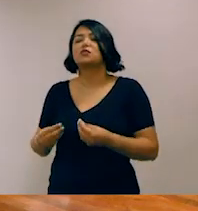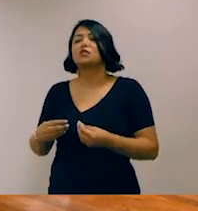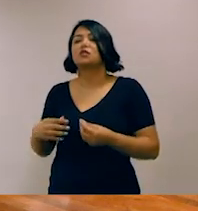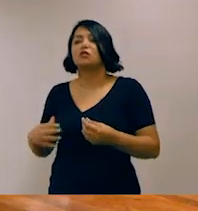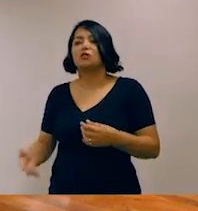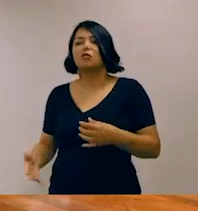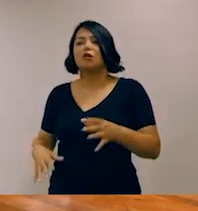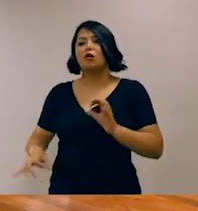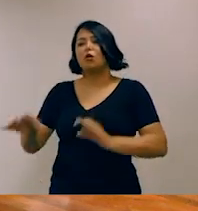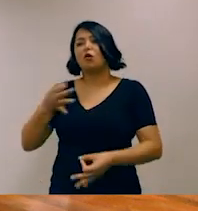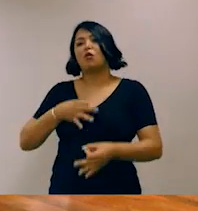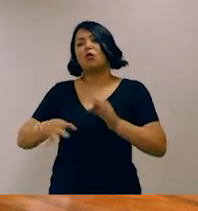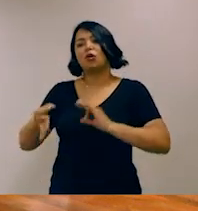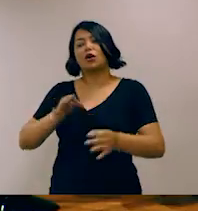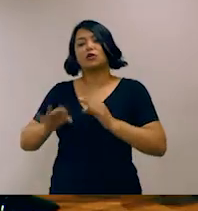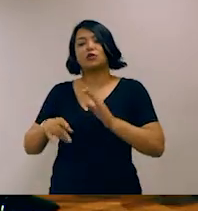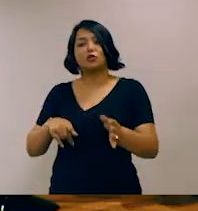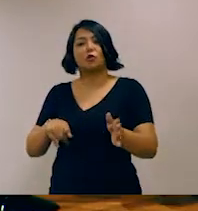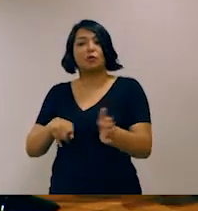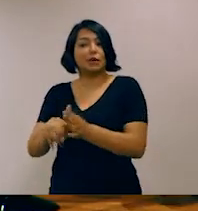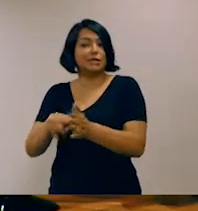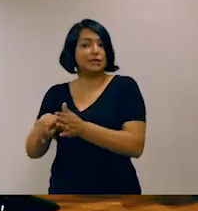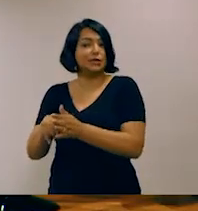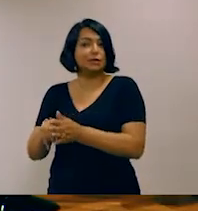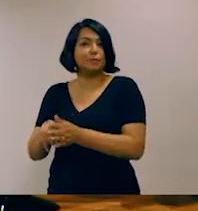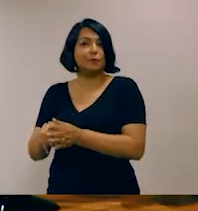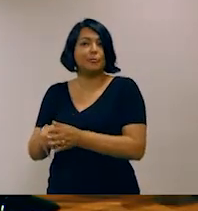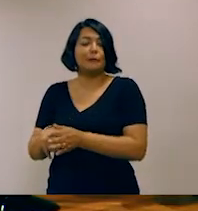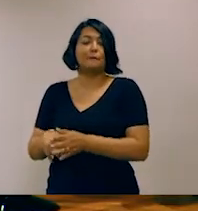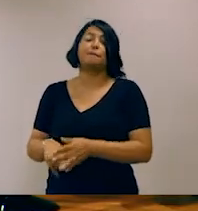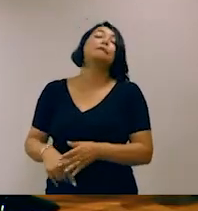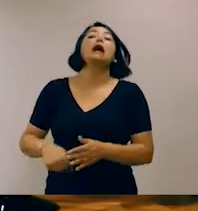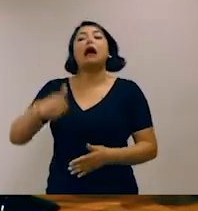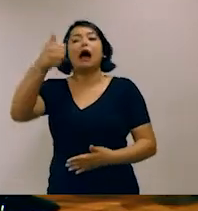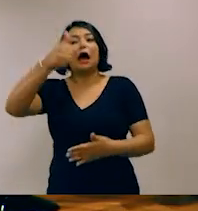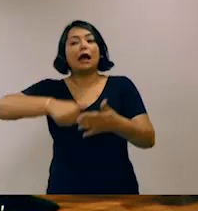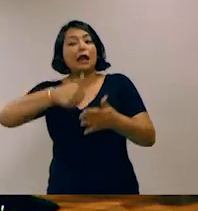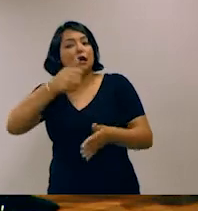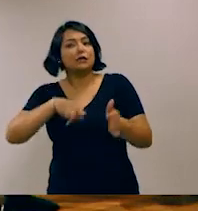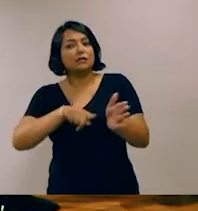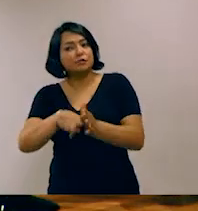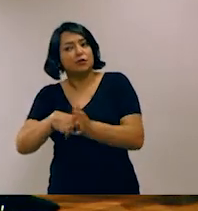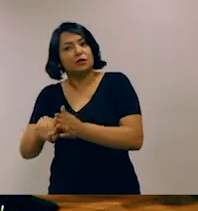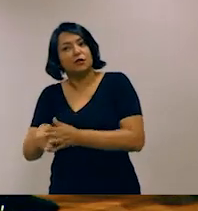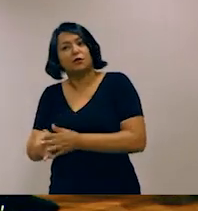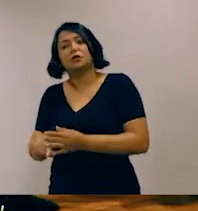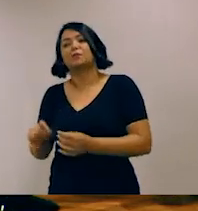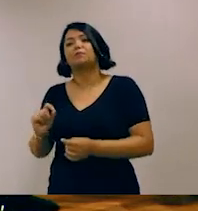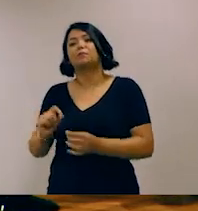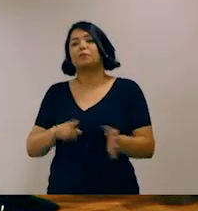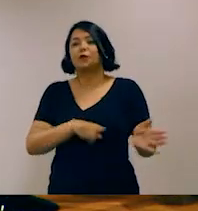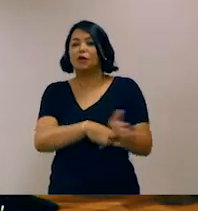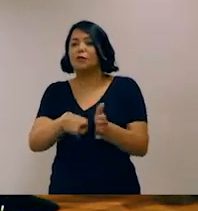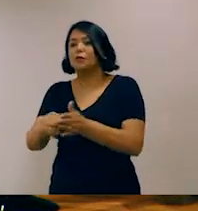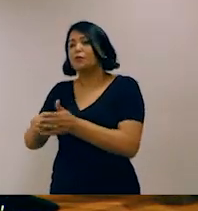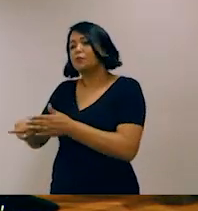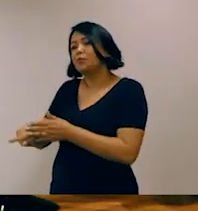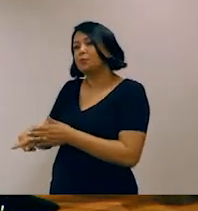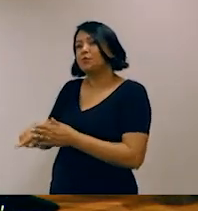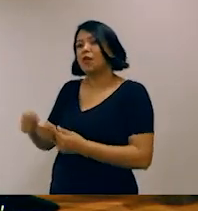data? For example, the characters, the dialogues. So in terms of exploratory